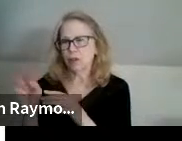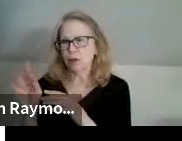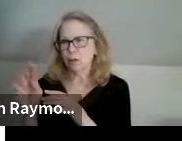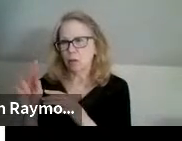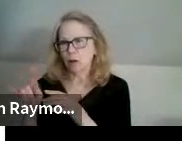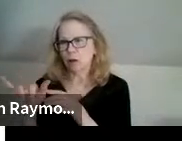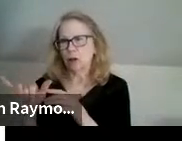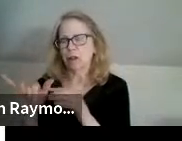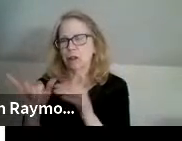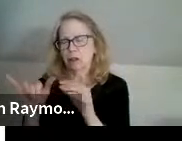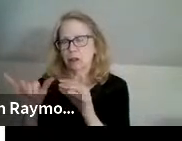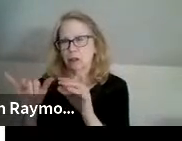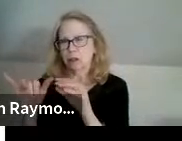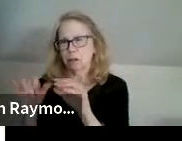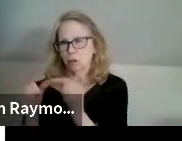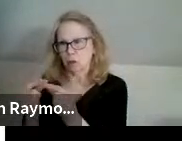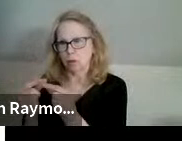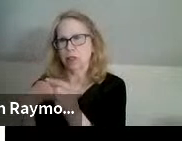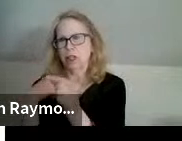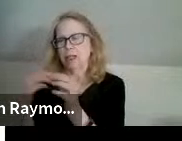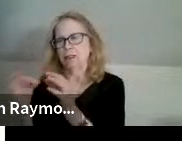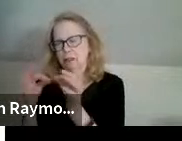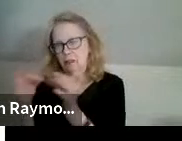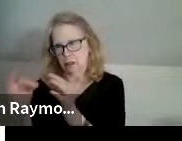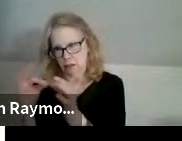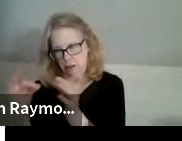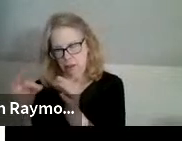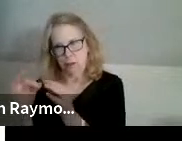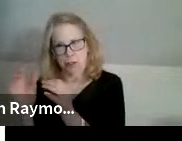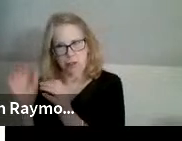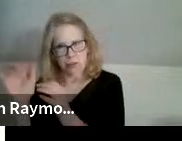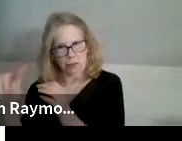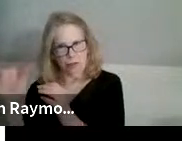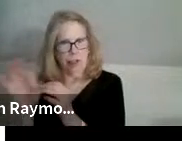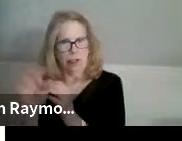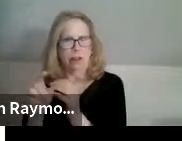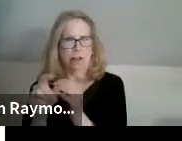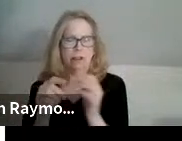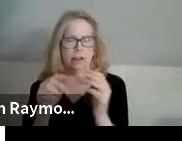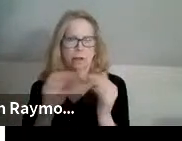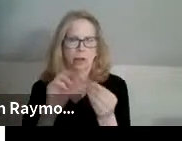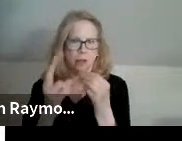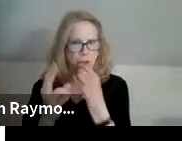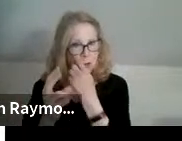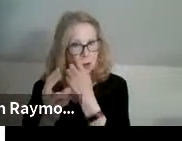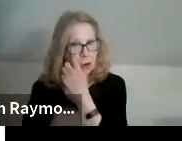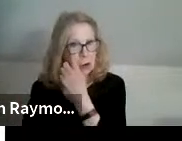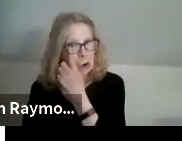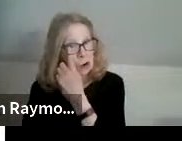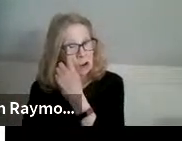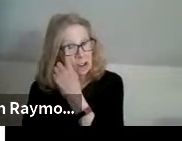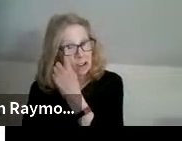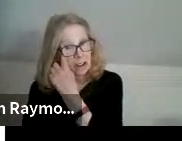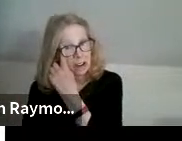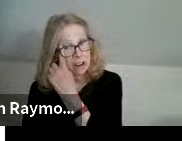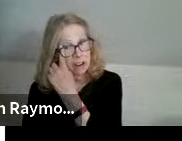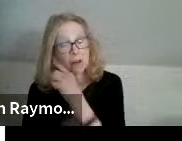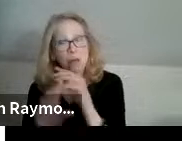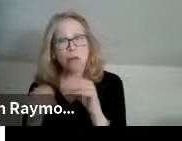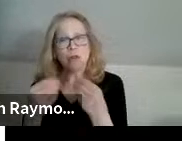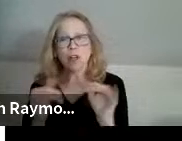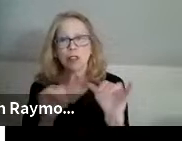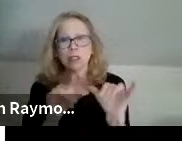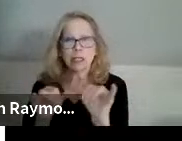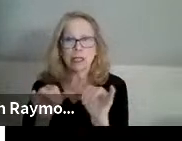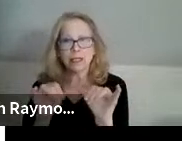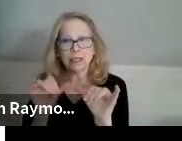visibility. Our second exception to this part is that speech output shall not be required where ICT display screens only provide status indicators,